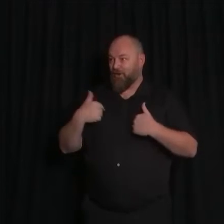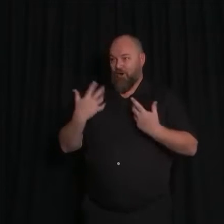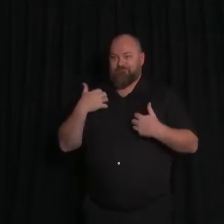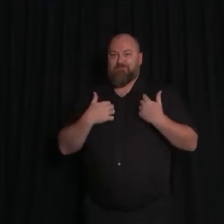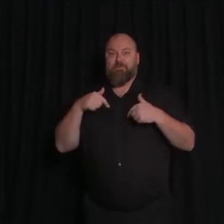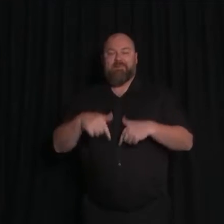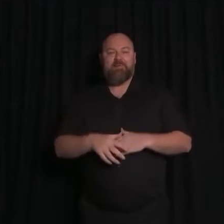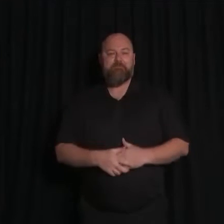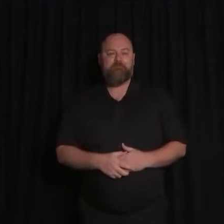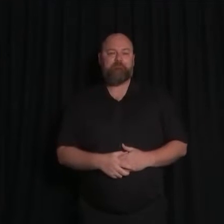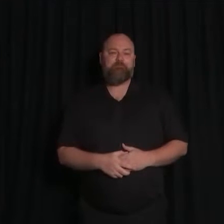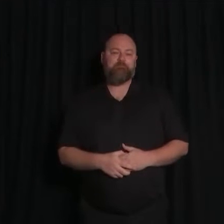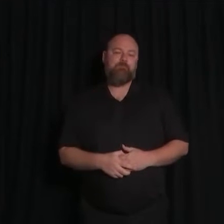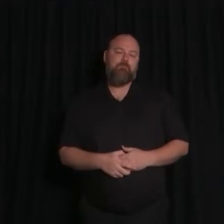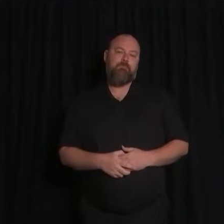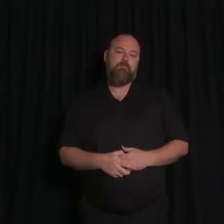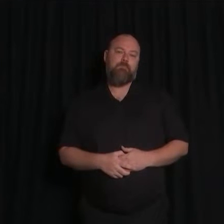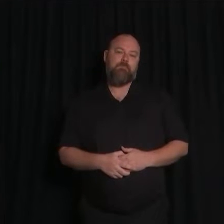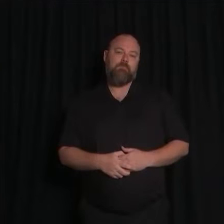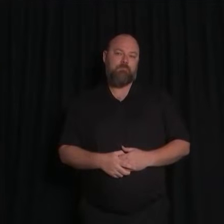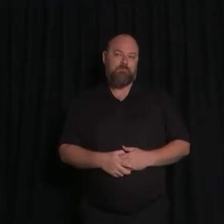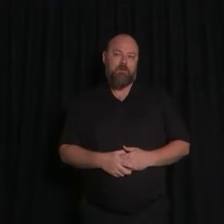great. I